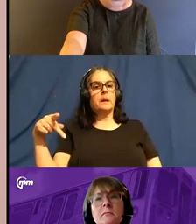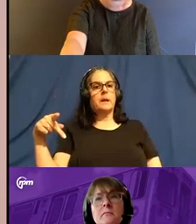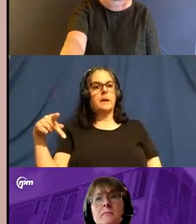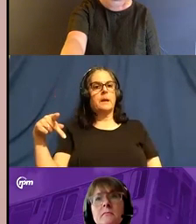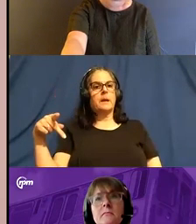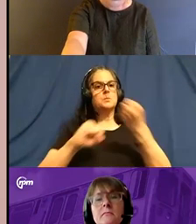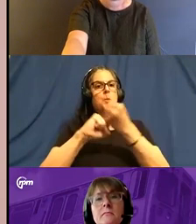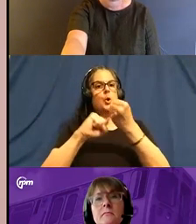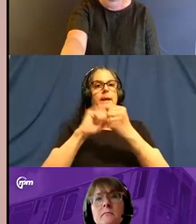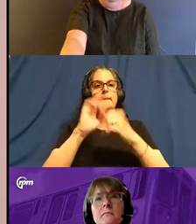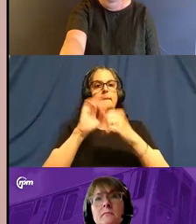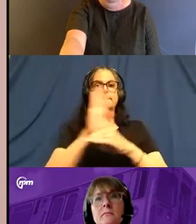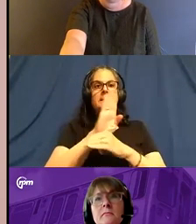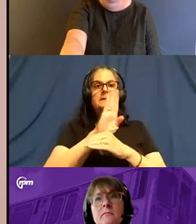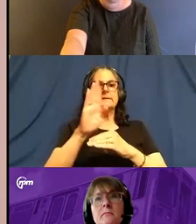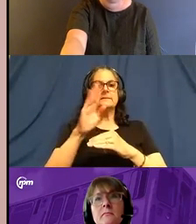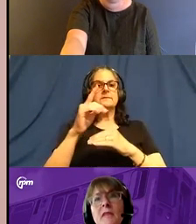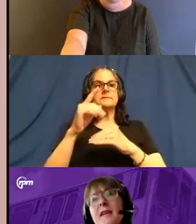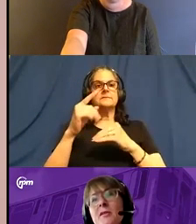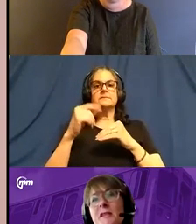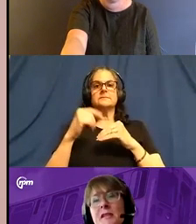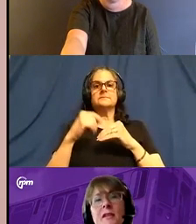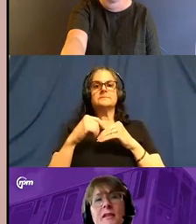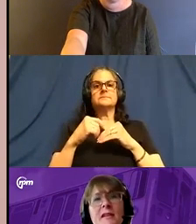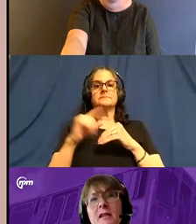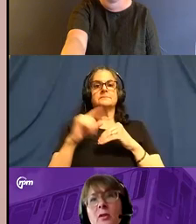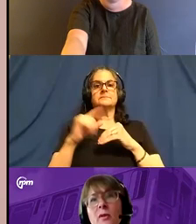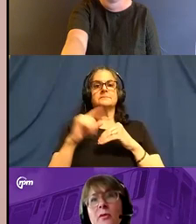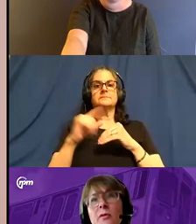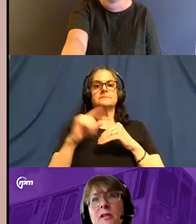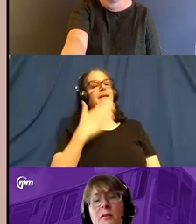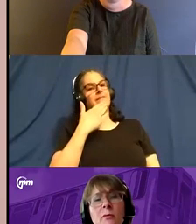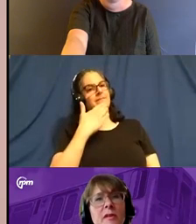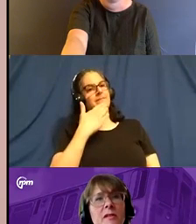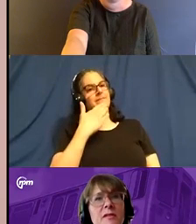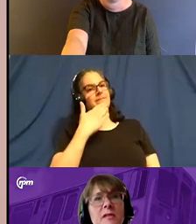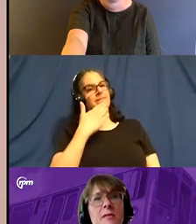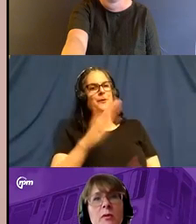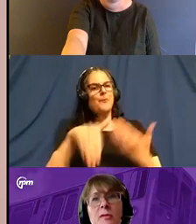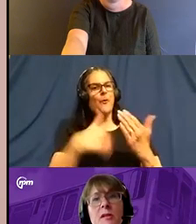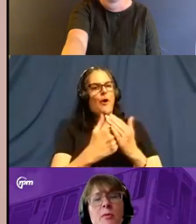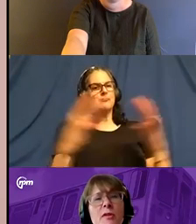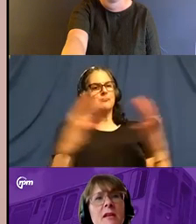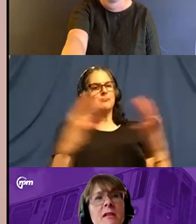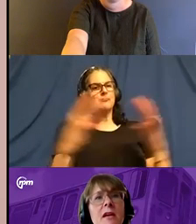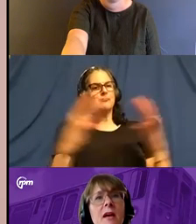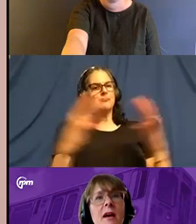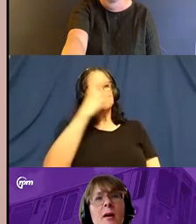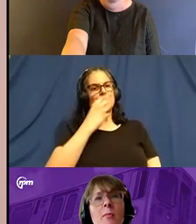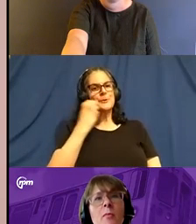associated with the project. Tammy. Thank you, Jesse, and thanks to everyone who is here with us on this beautiful summer